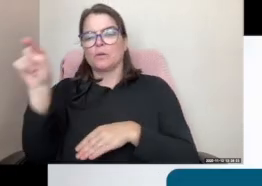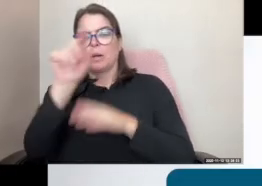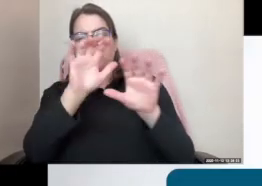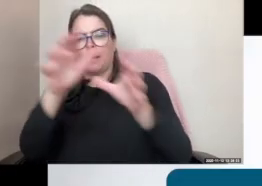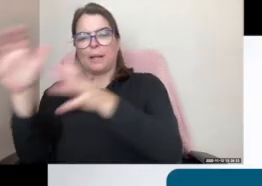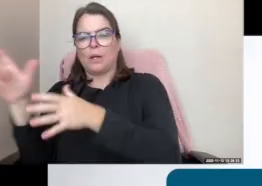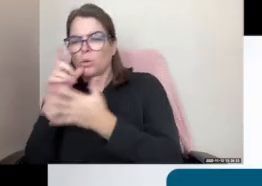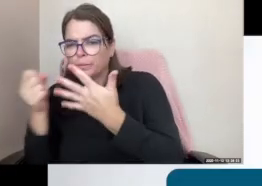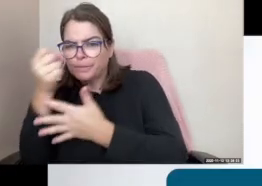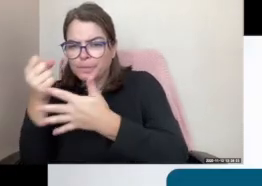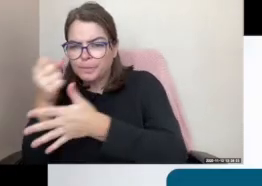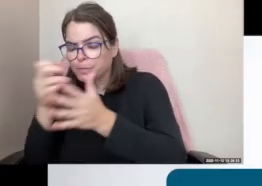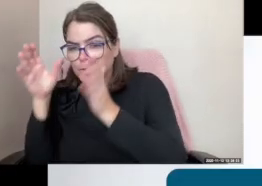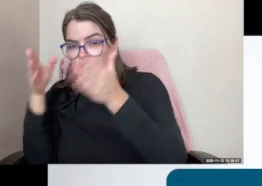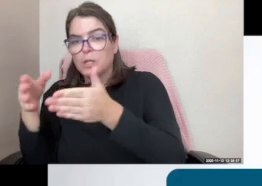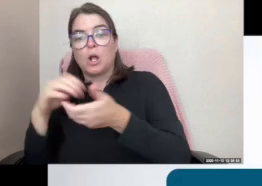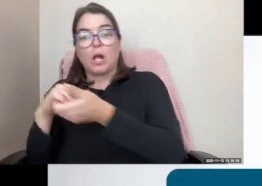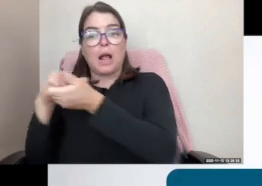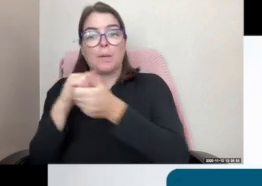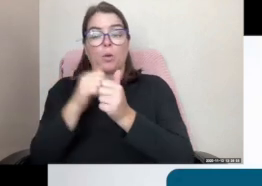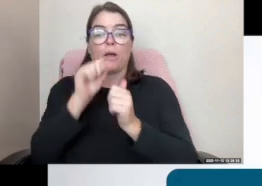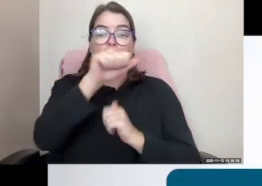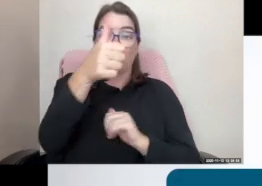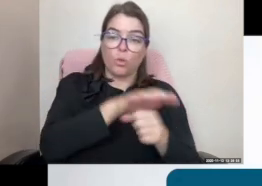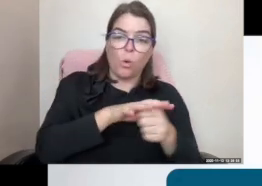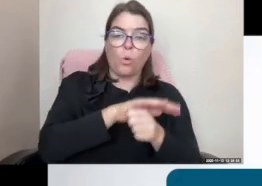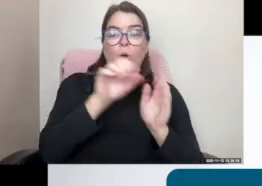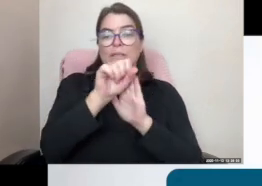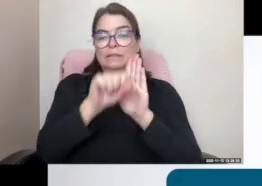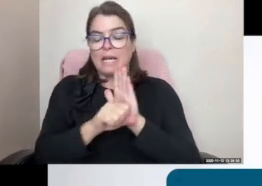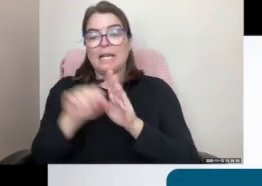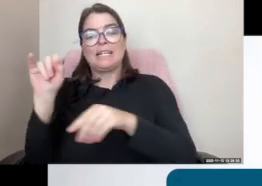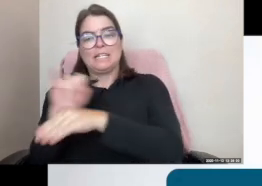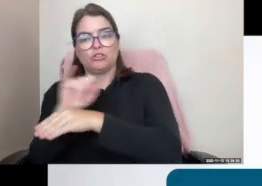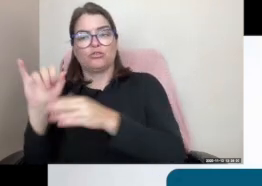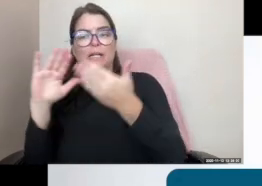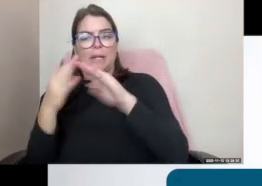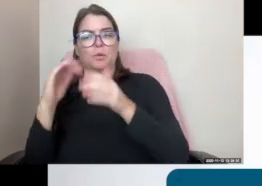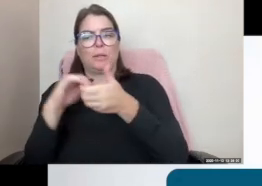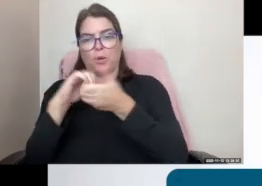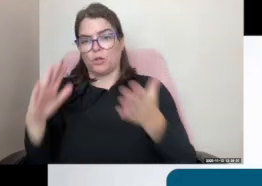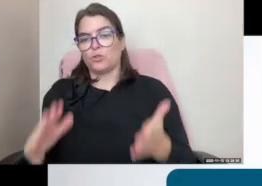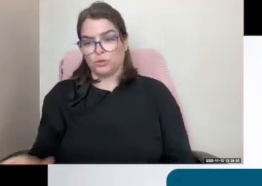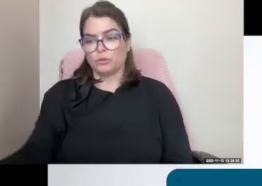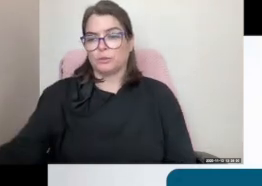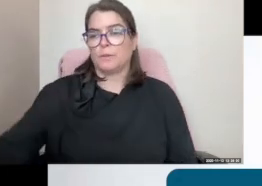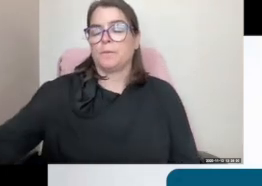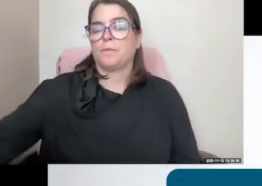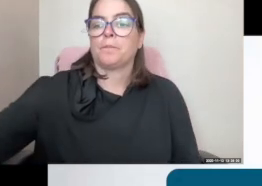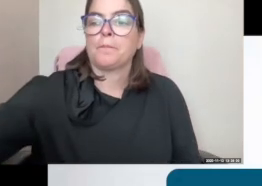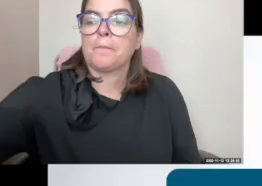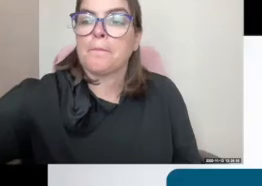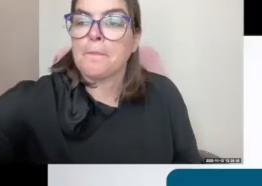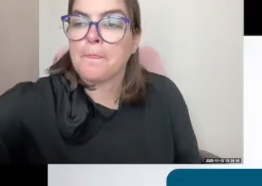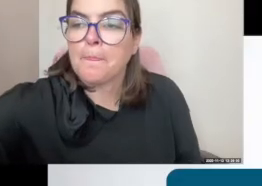emissions. These programs strategically ensure support for small businesses and priority populations, and collaborate with